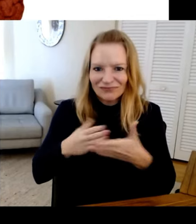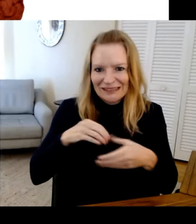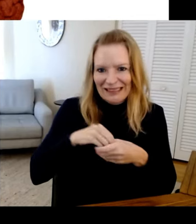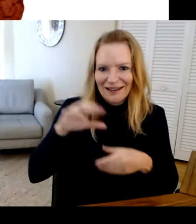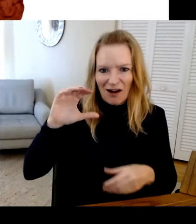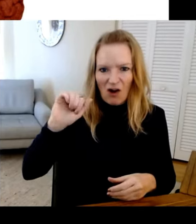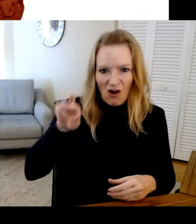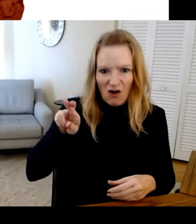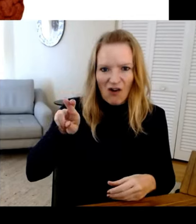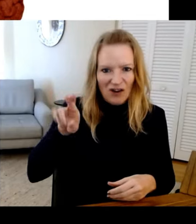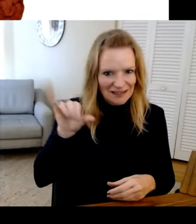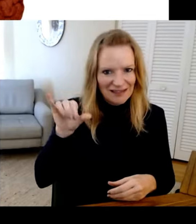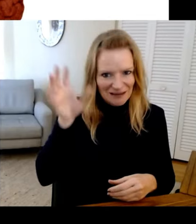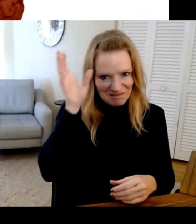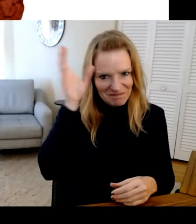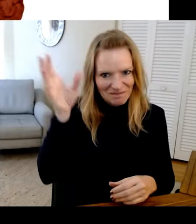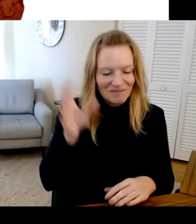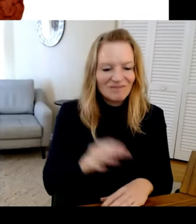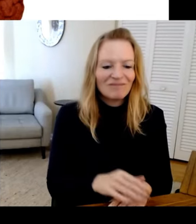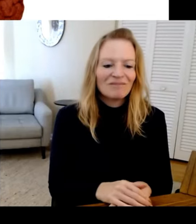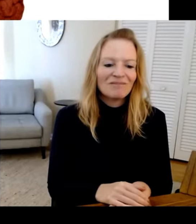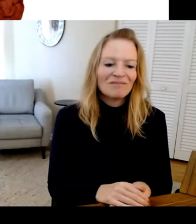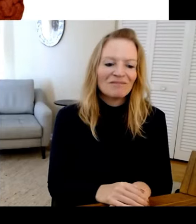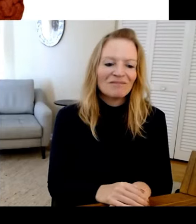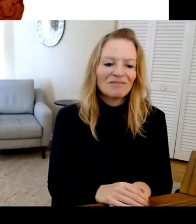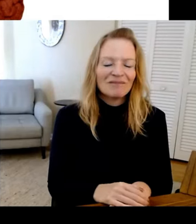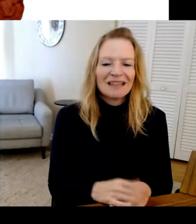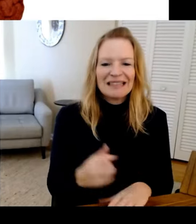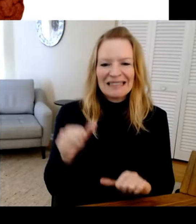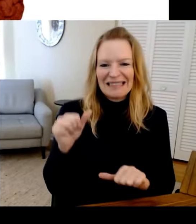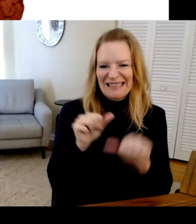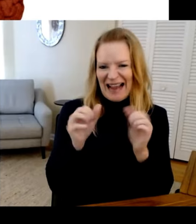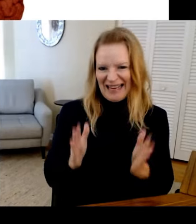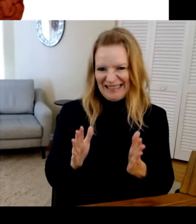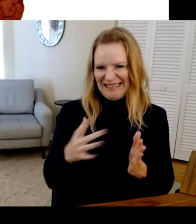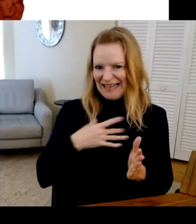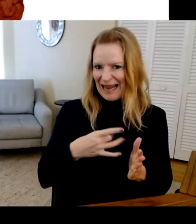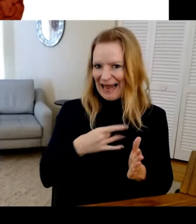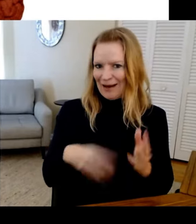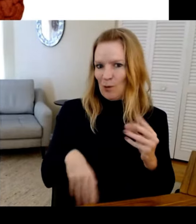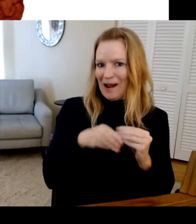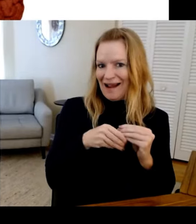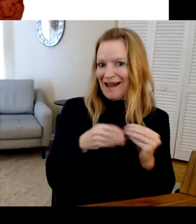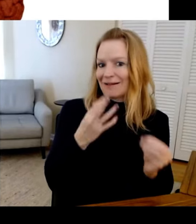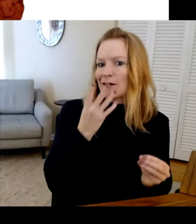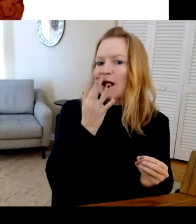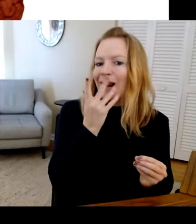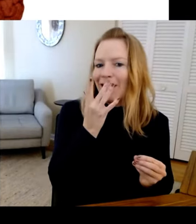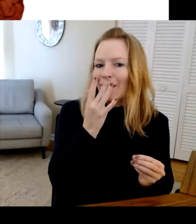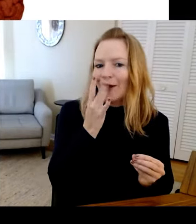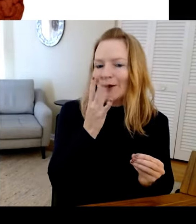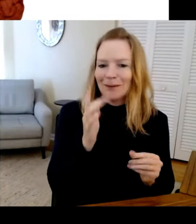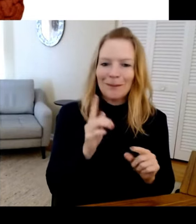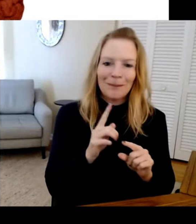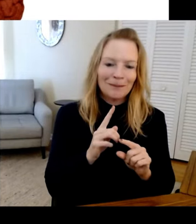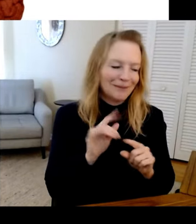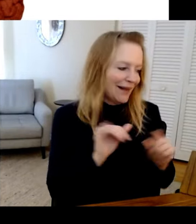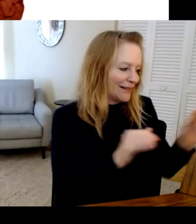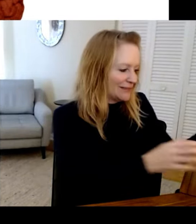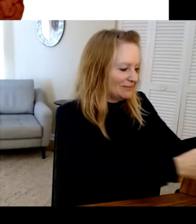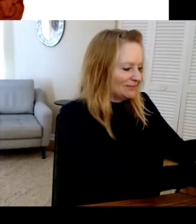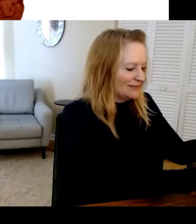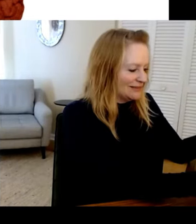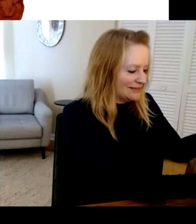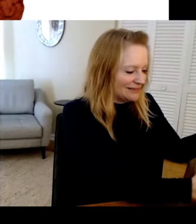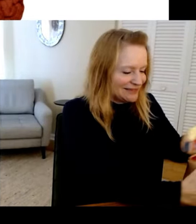that all together make it like the engine of a car. They must all run together. Scientists like to add